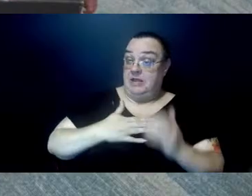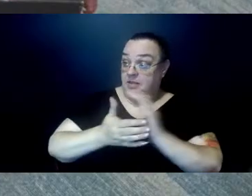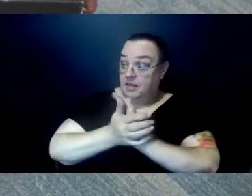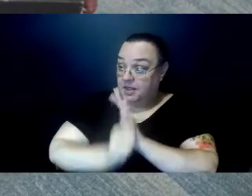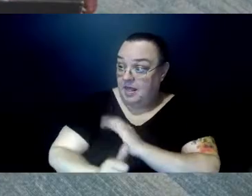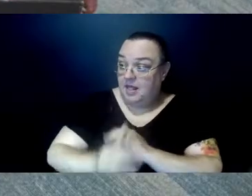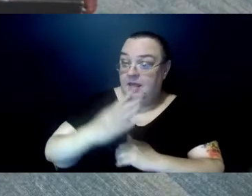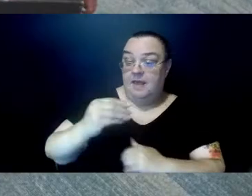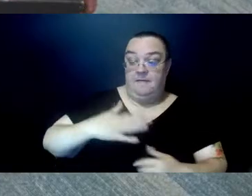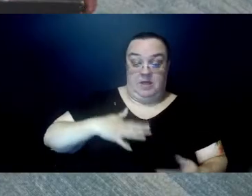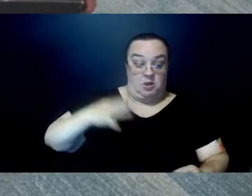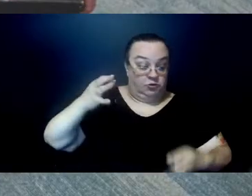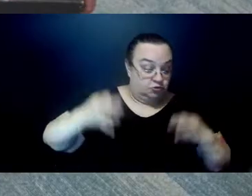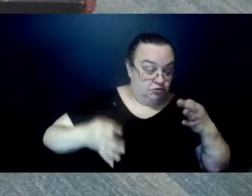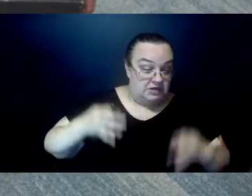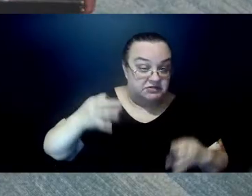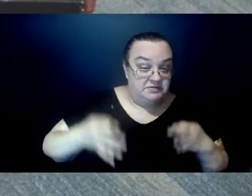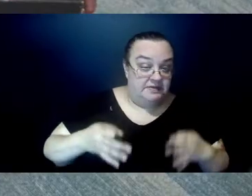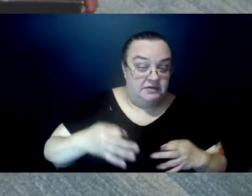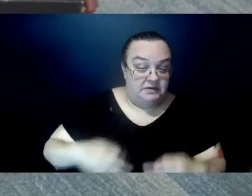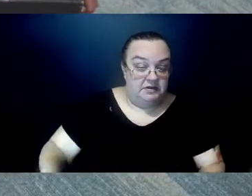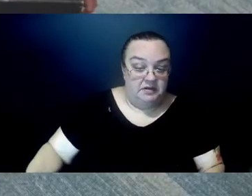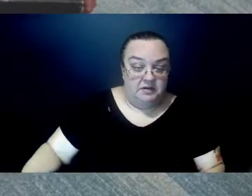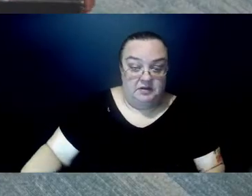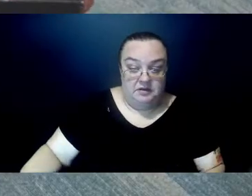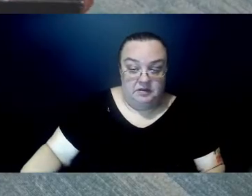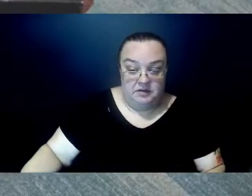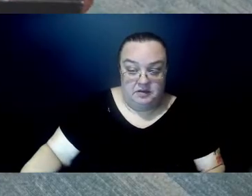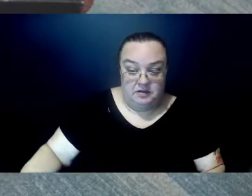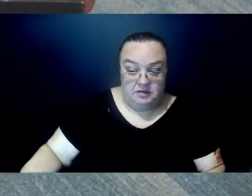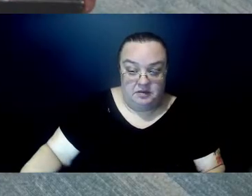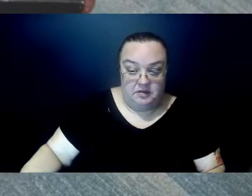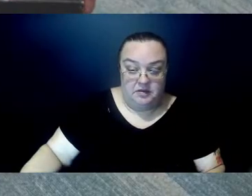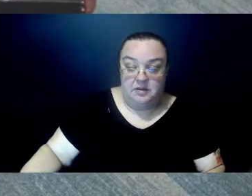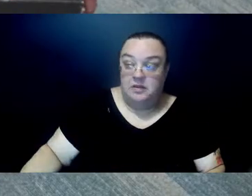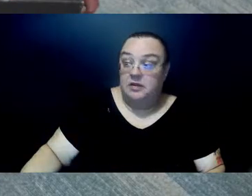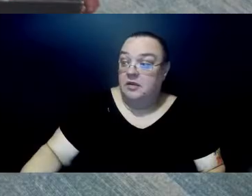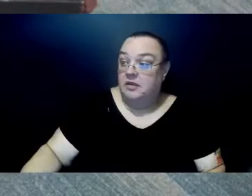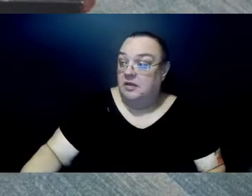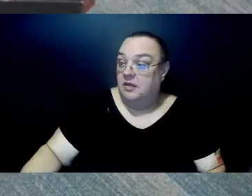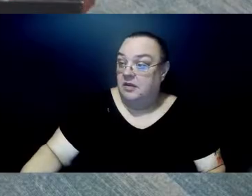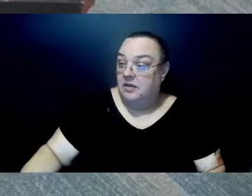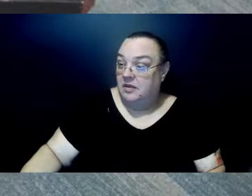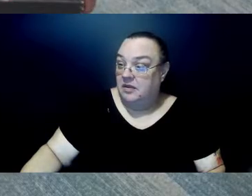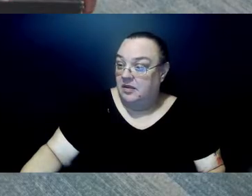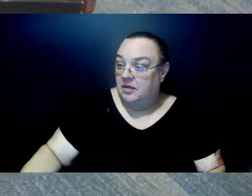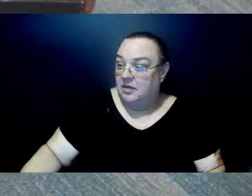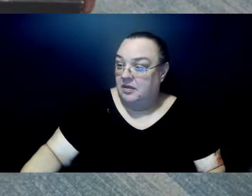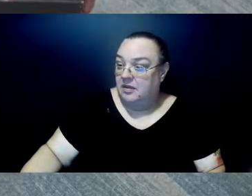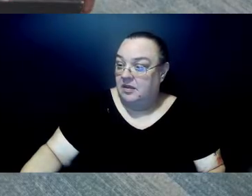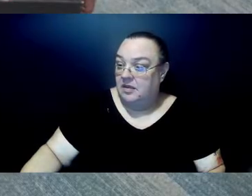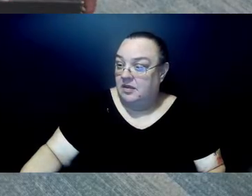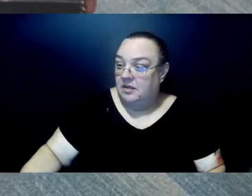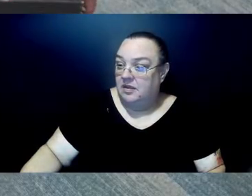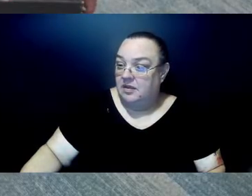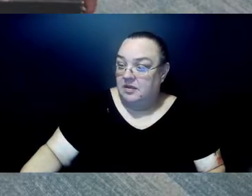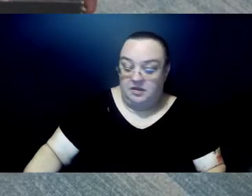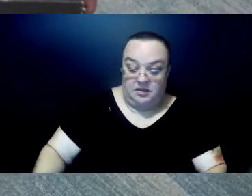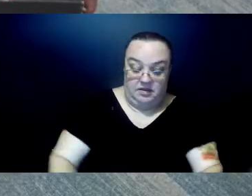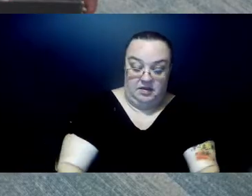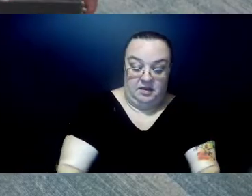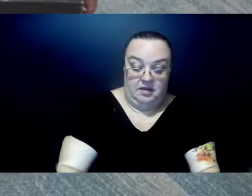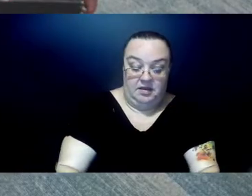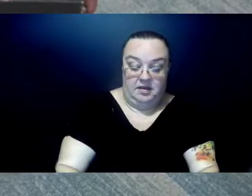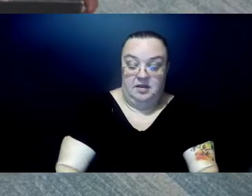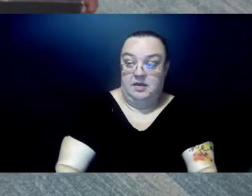diligently and faithfully execute the office of police diligently and faithfully execute the office of police for the town